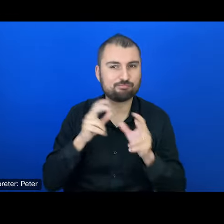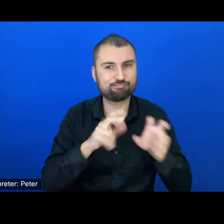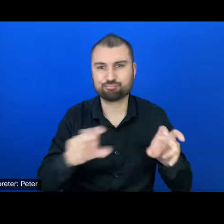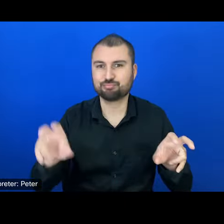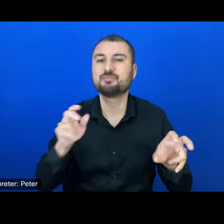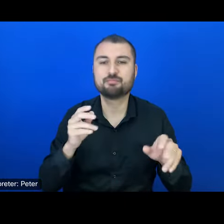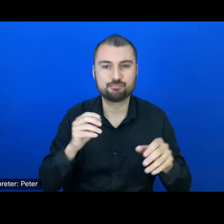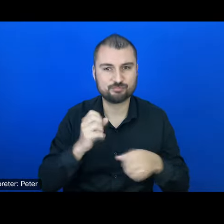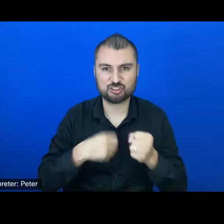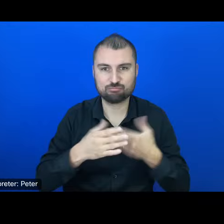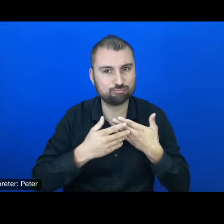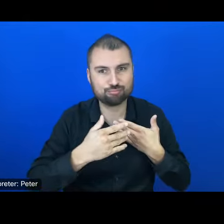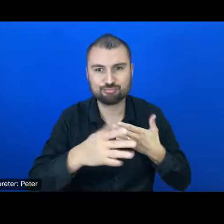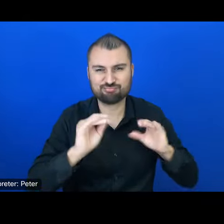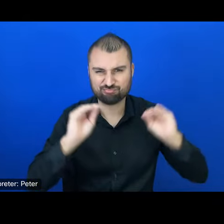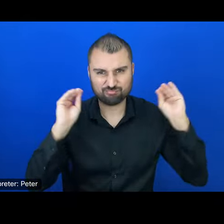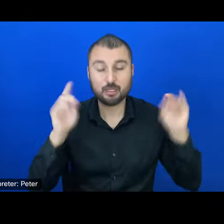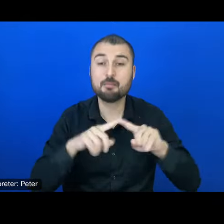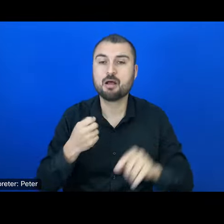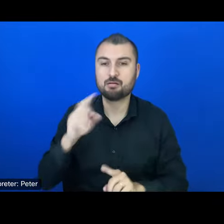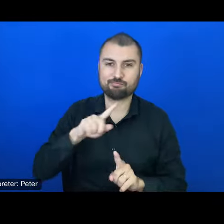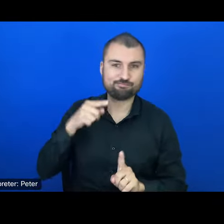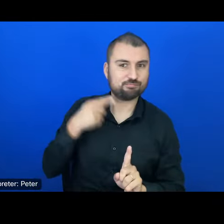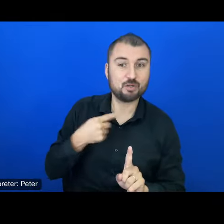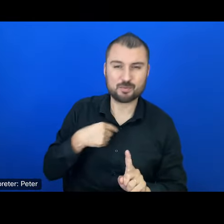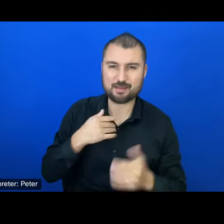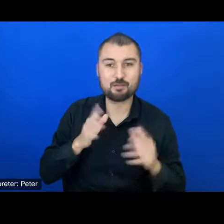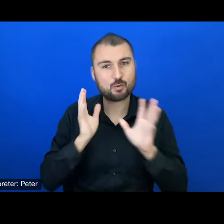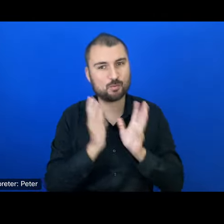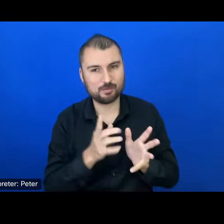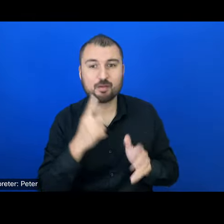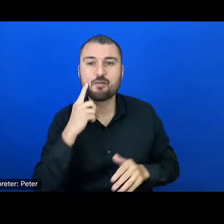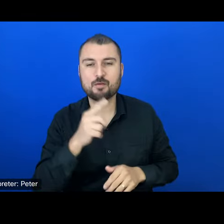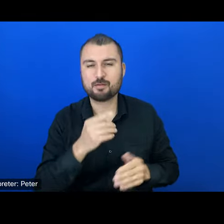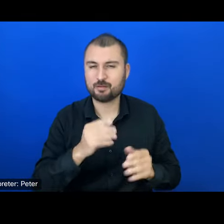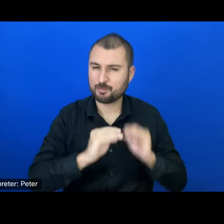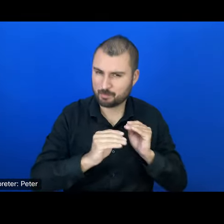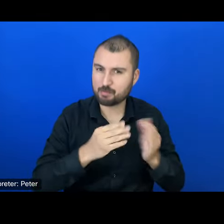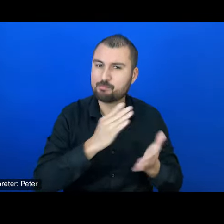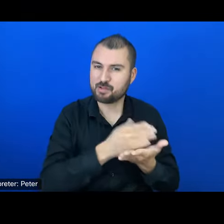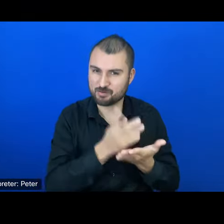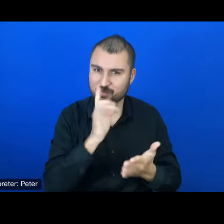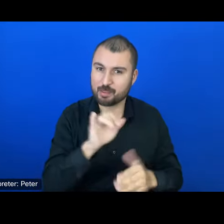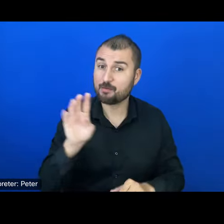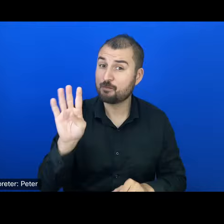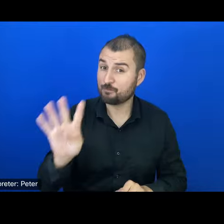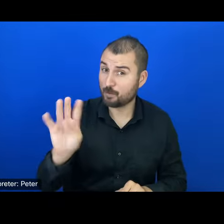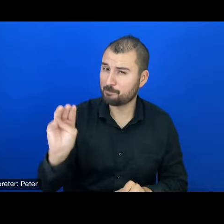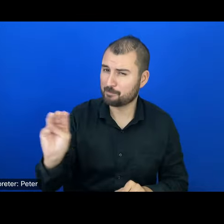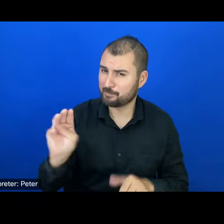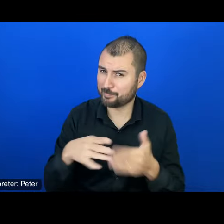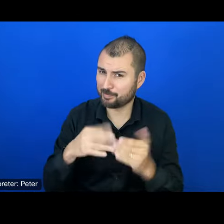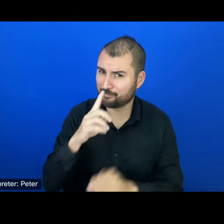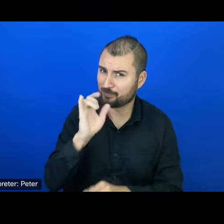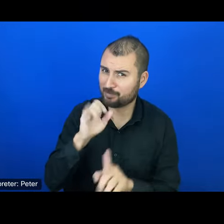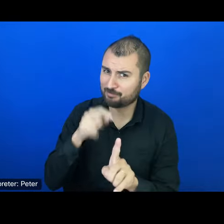years, so it would be part of the rest of the rehab and repair budget for that. But the $4 million there does not include